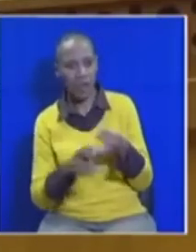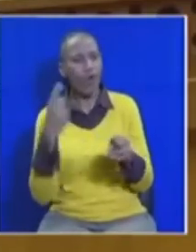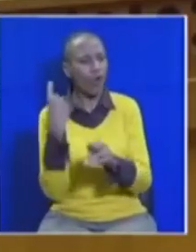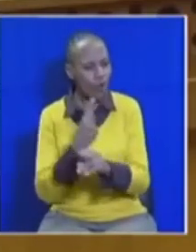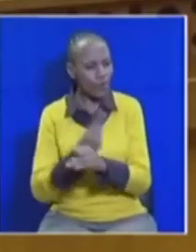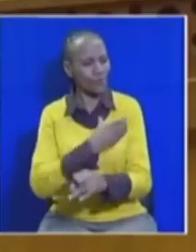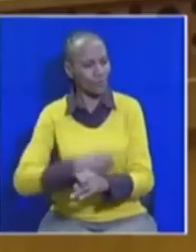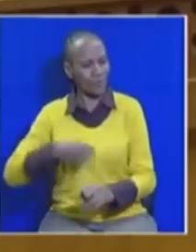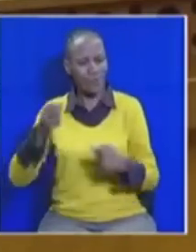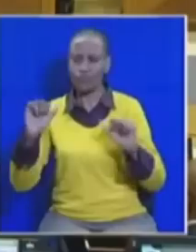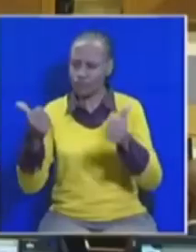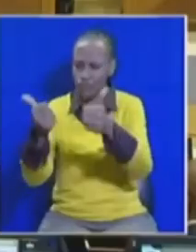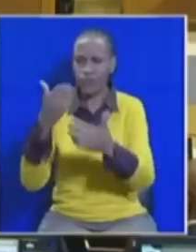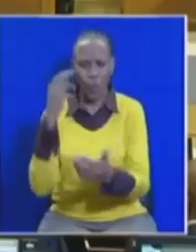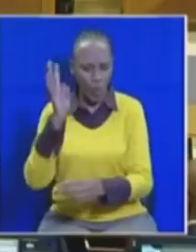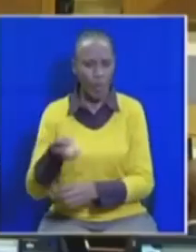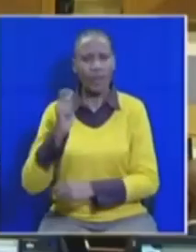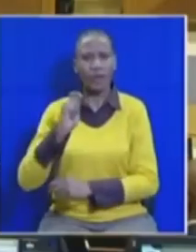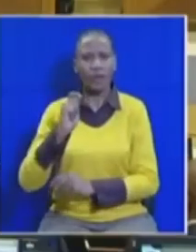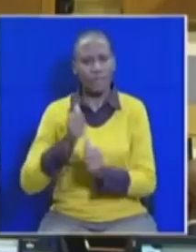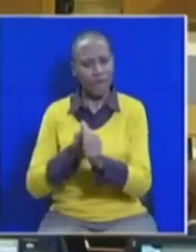comply with the public protector's report.